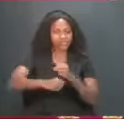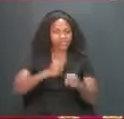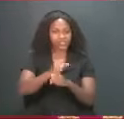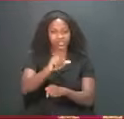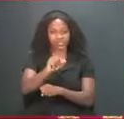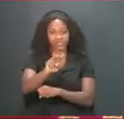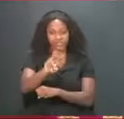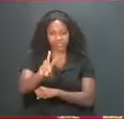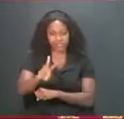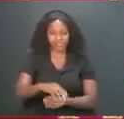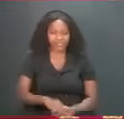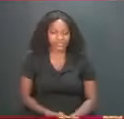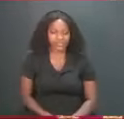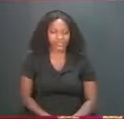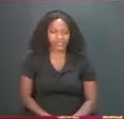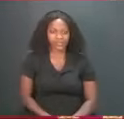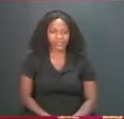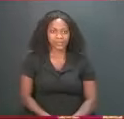Honorable members,